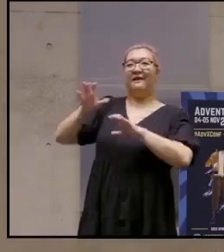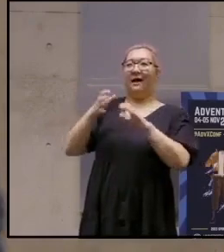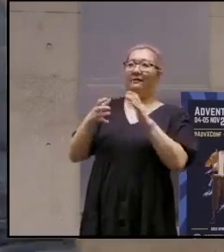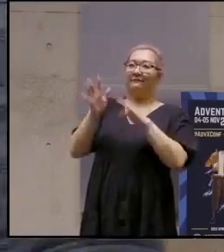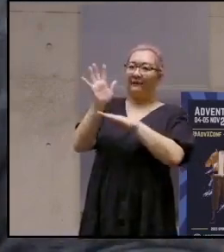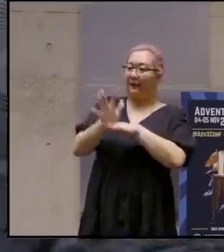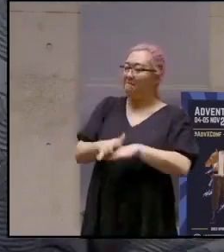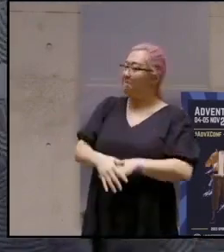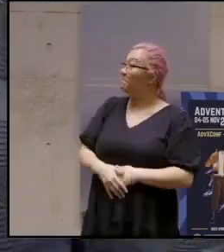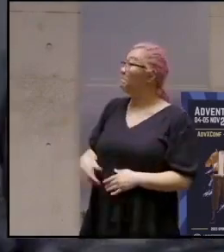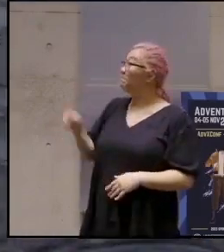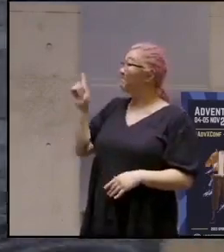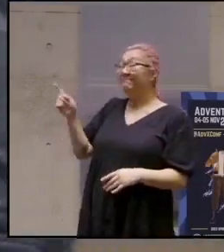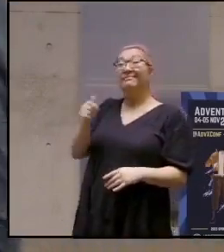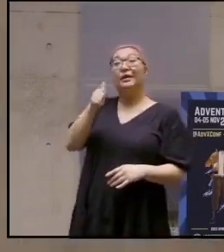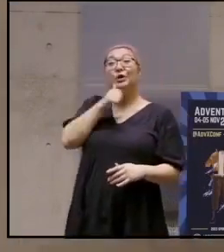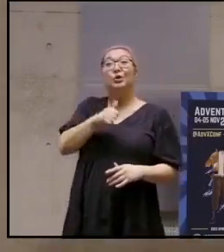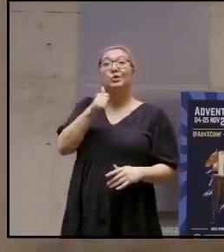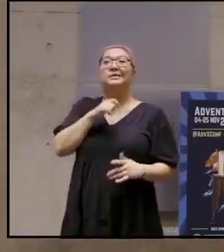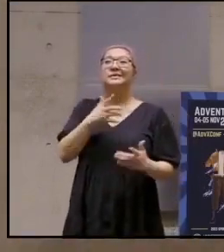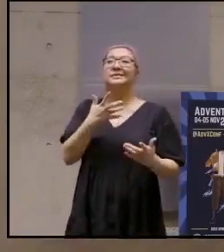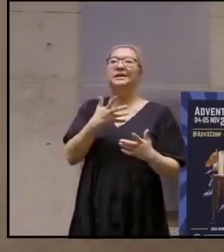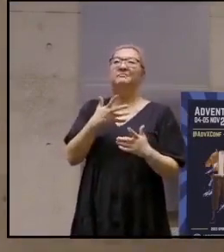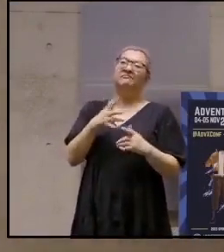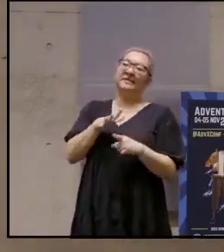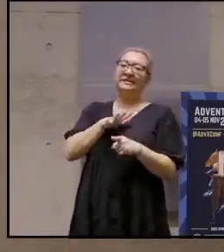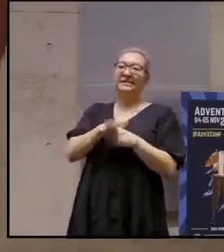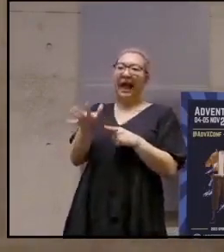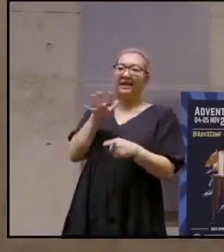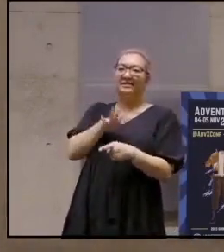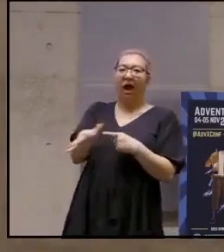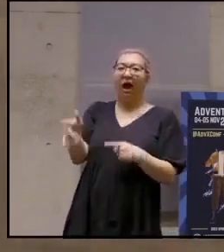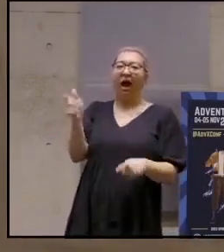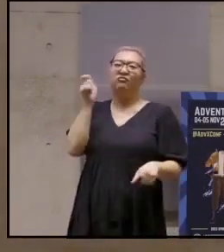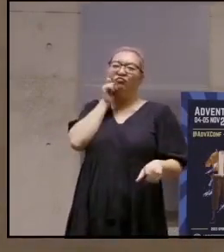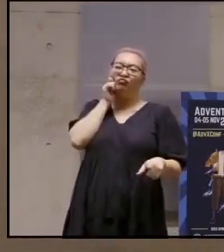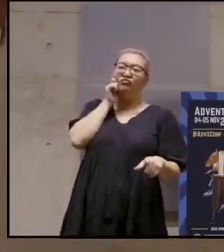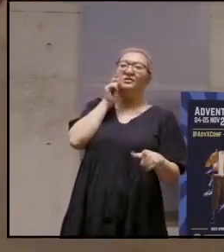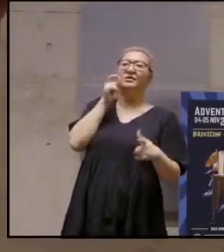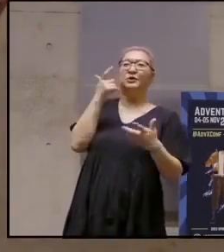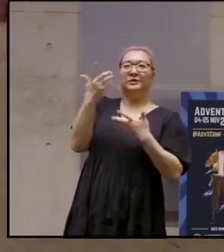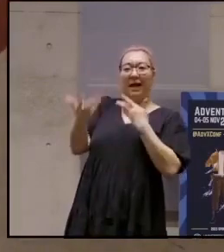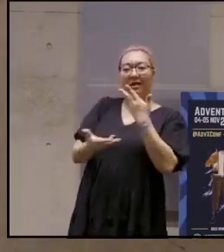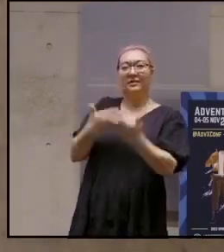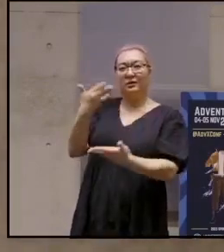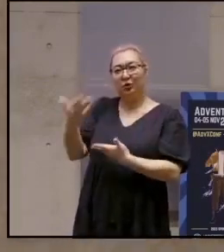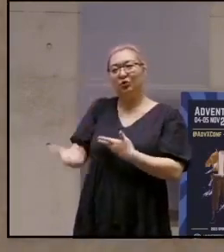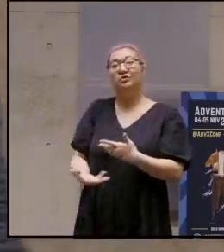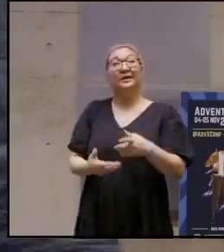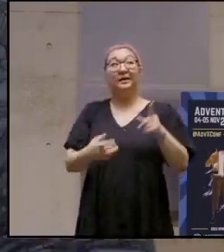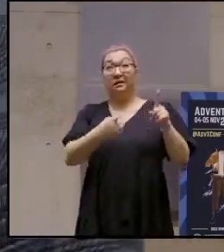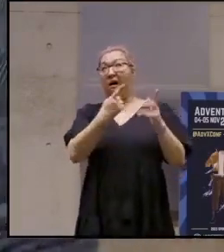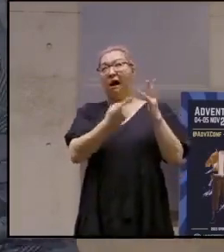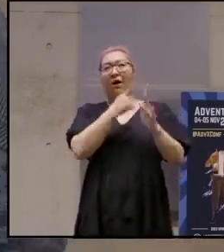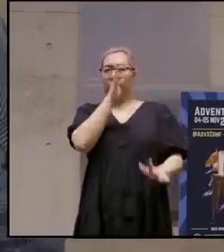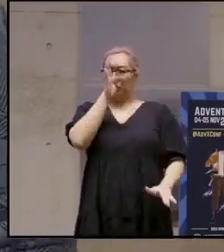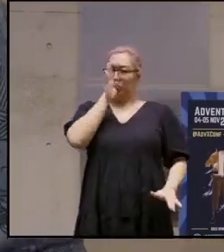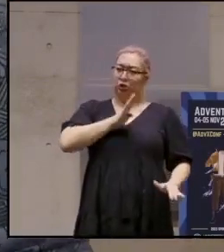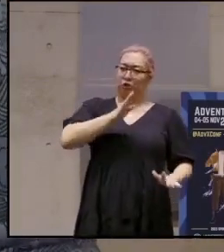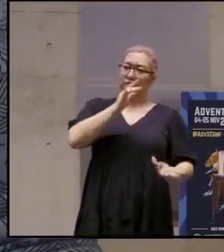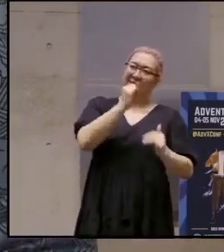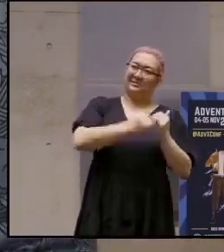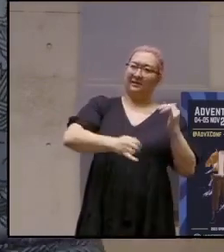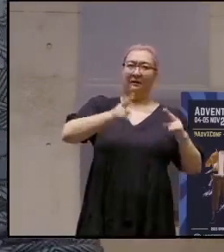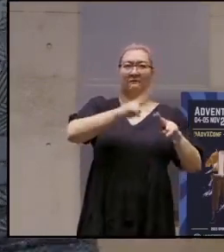uses satire and irony to tell its story. It parodies other more self-serious space shooters, and it directly satirizes Western